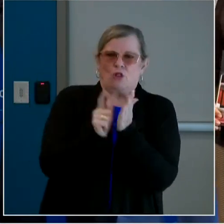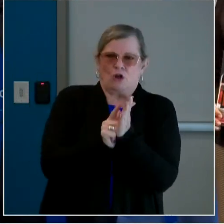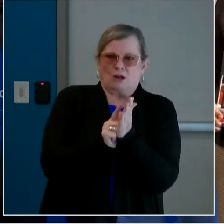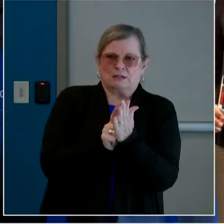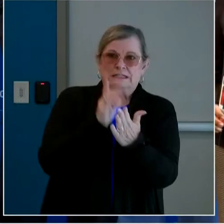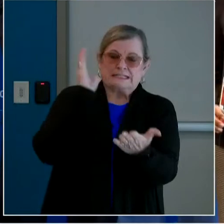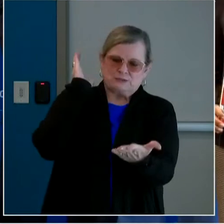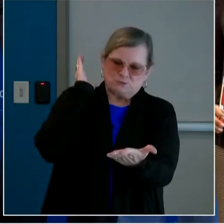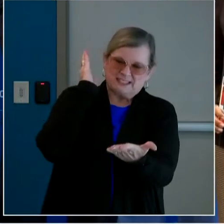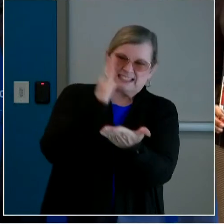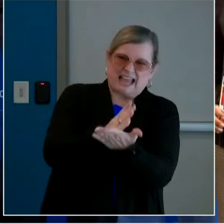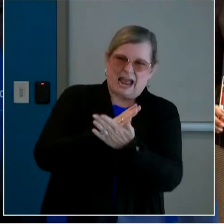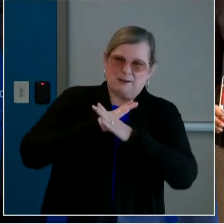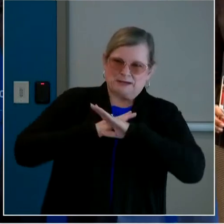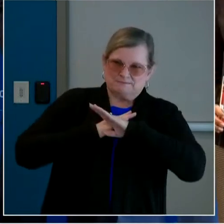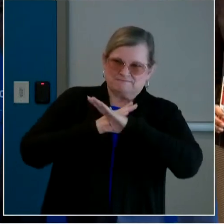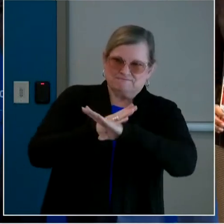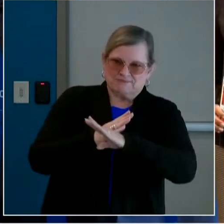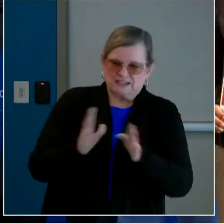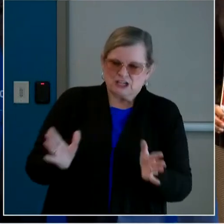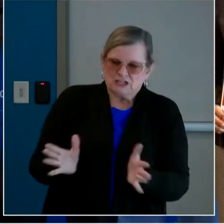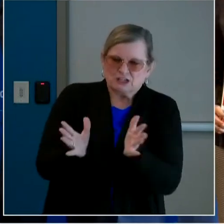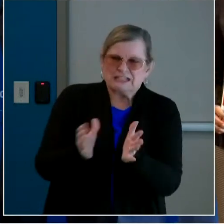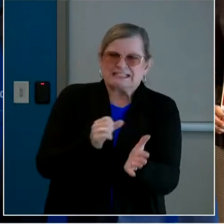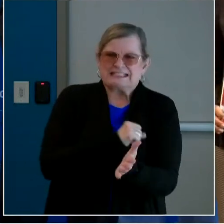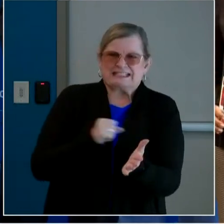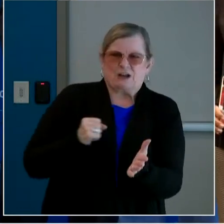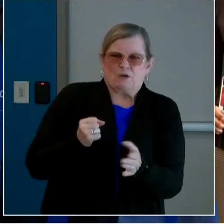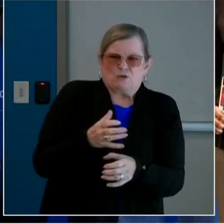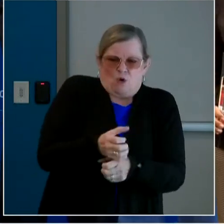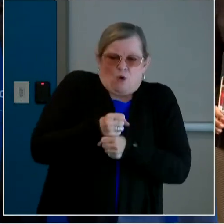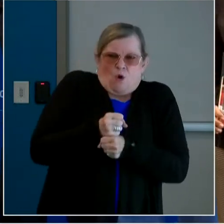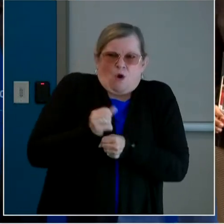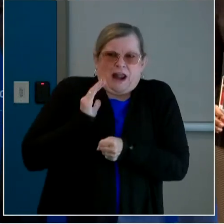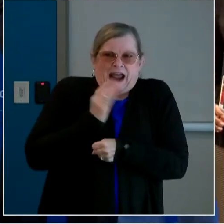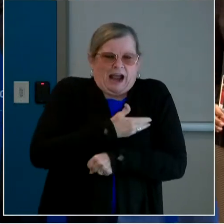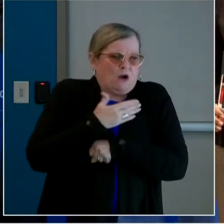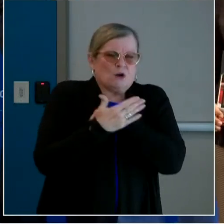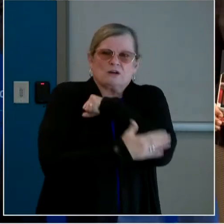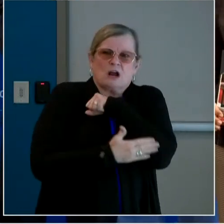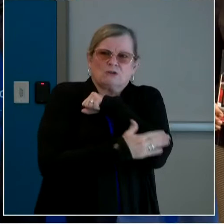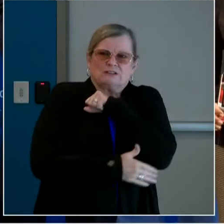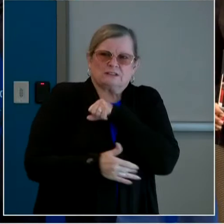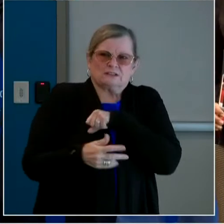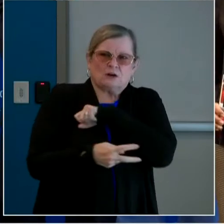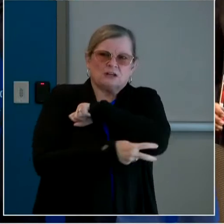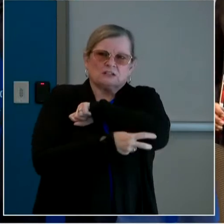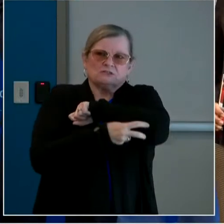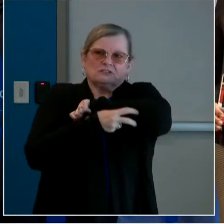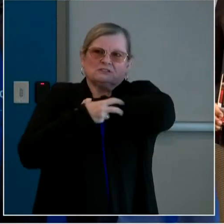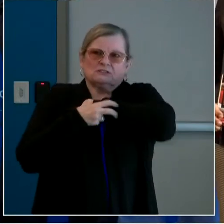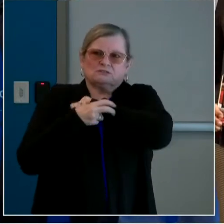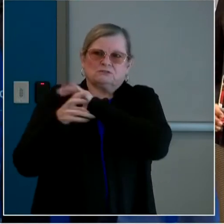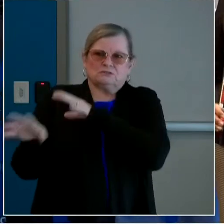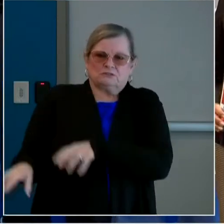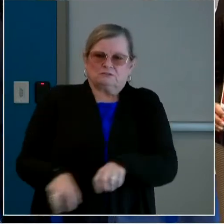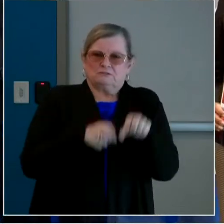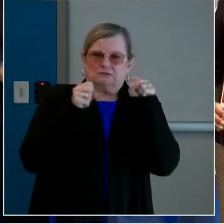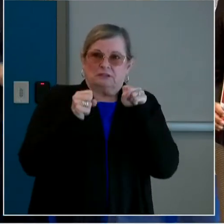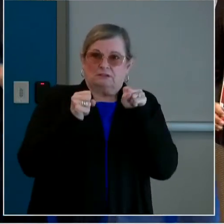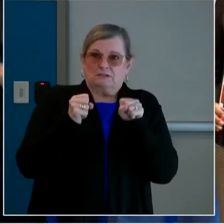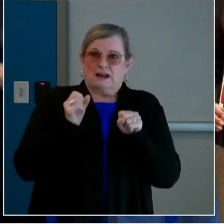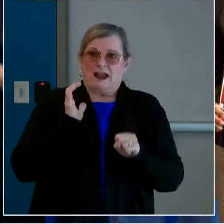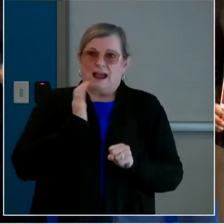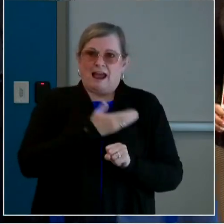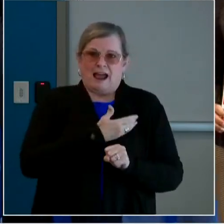nation hostage. And it's time to make us the 51st state, where our senators will be able to speak